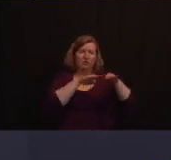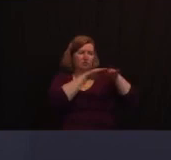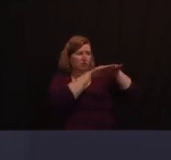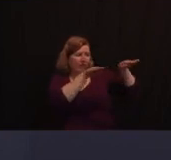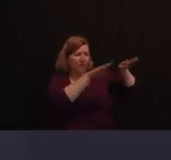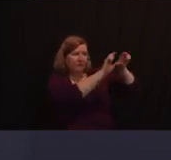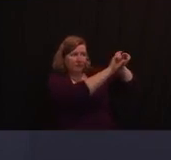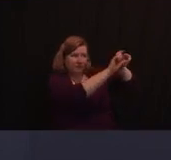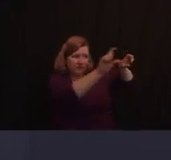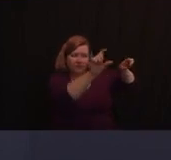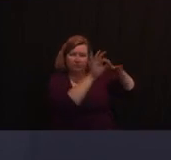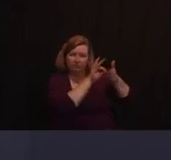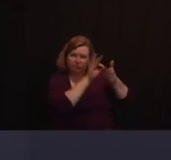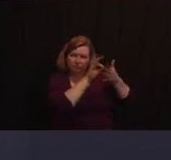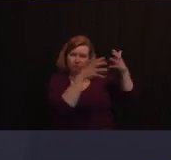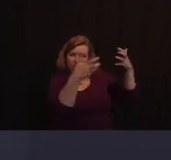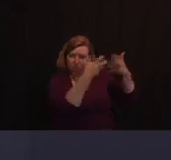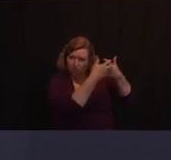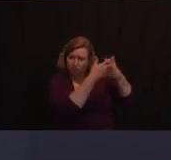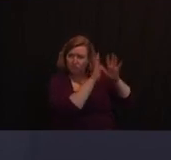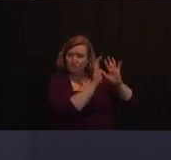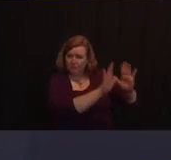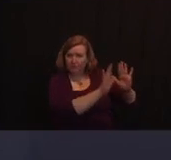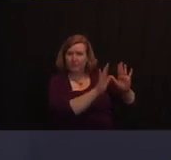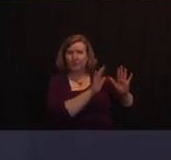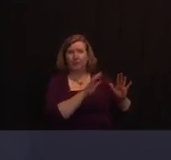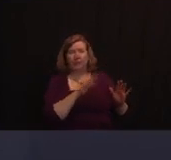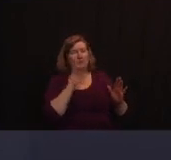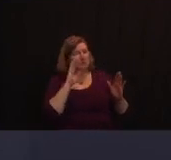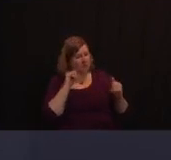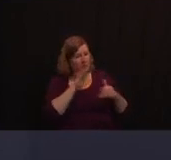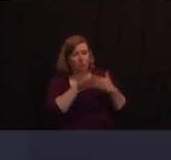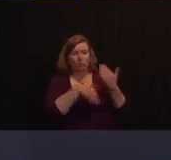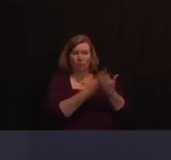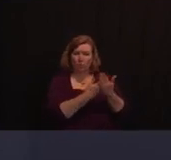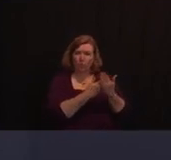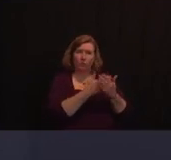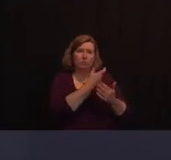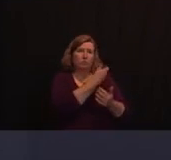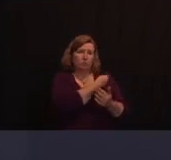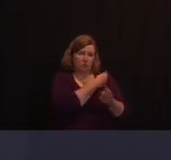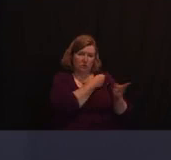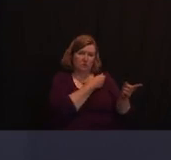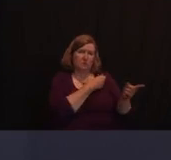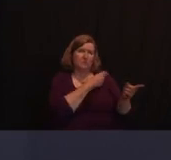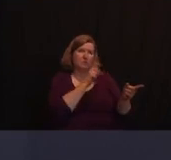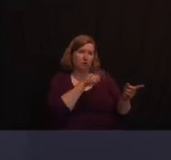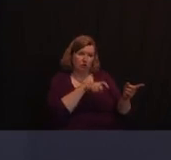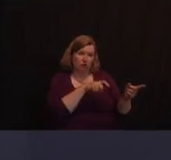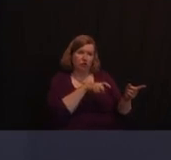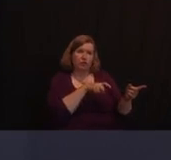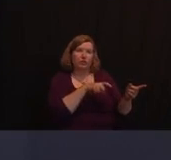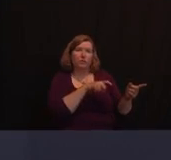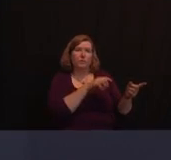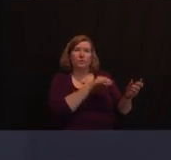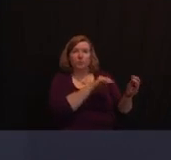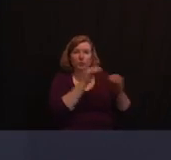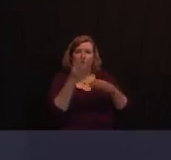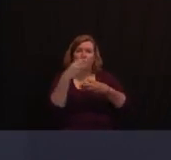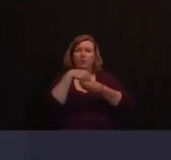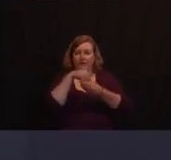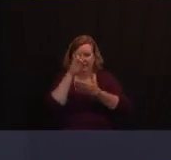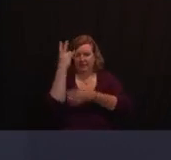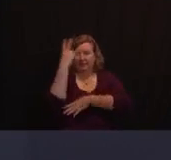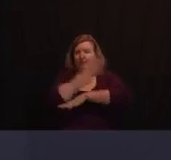every single day, and we expect that all doses be moved within 7 days and that there's no more than